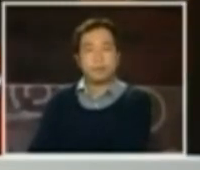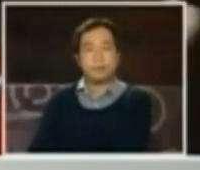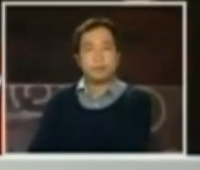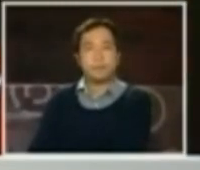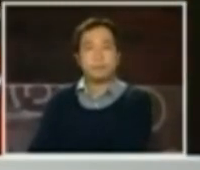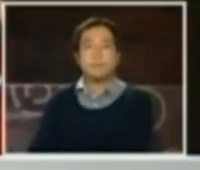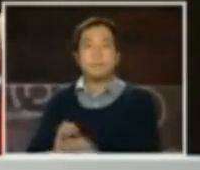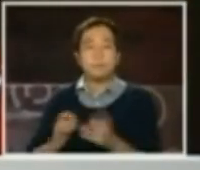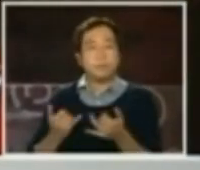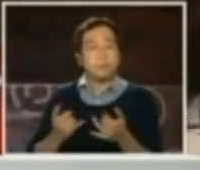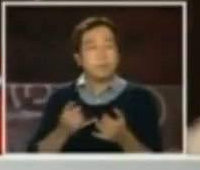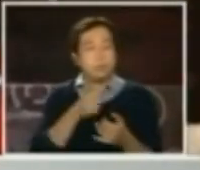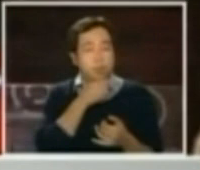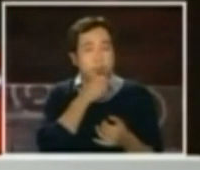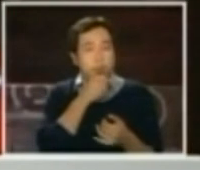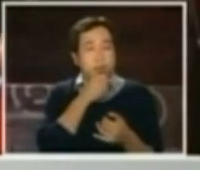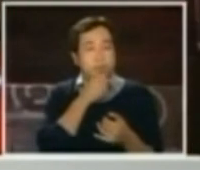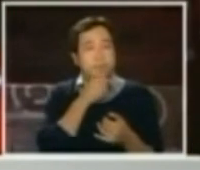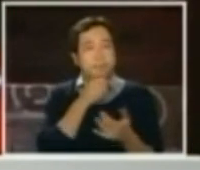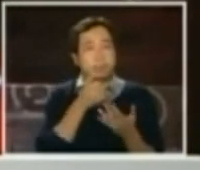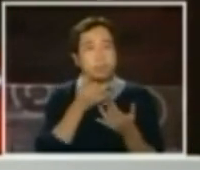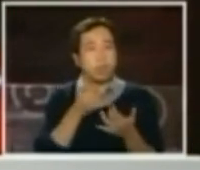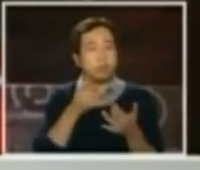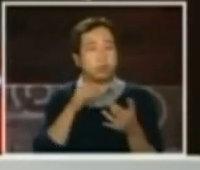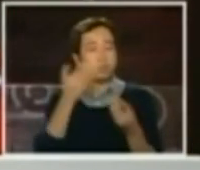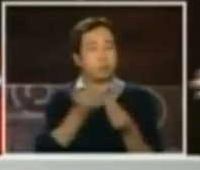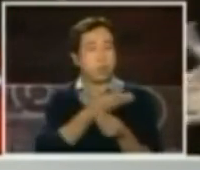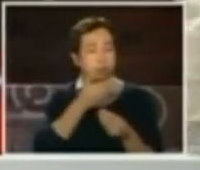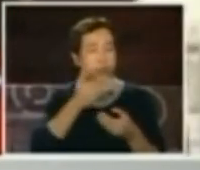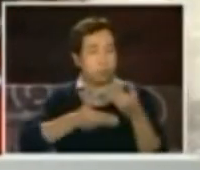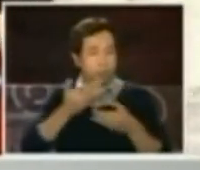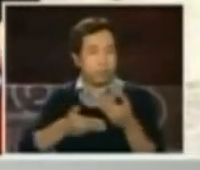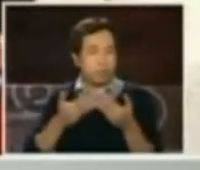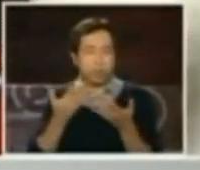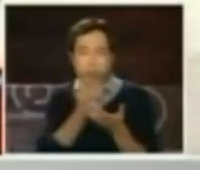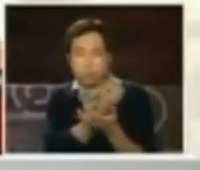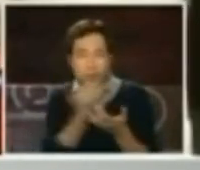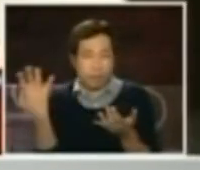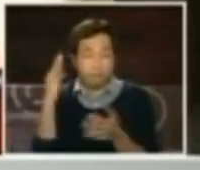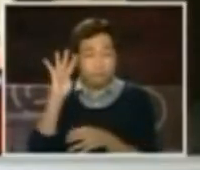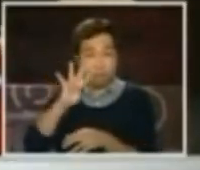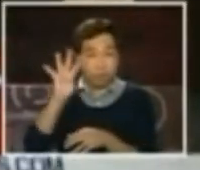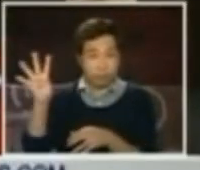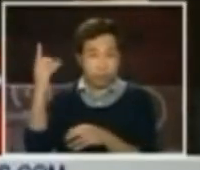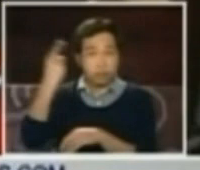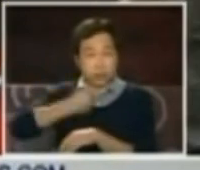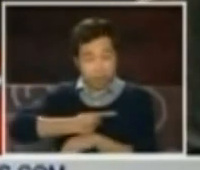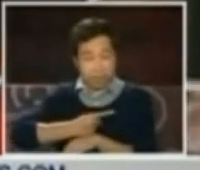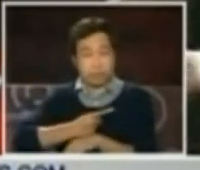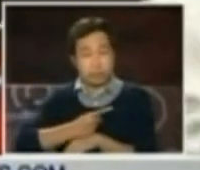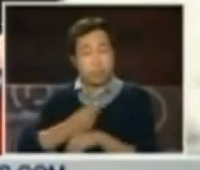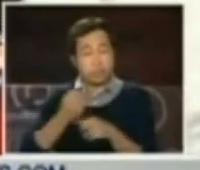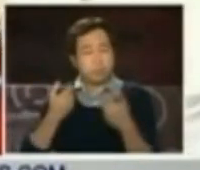All right, there you have it, a trial that lasted for 44 hearing days, but actually we began on January